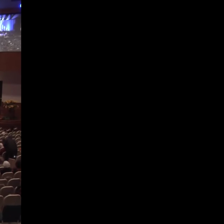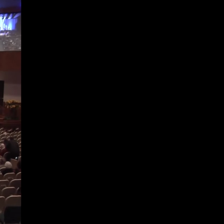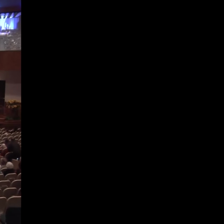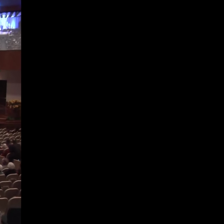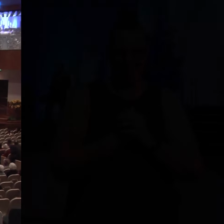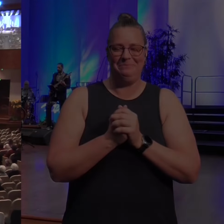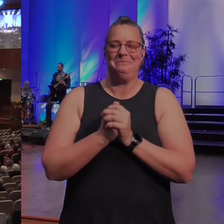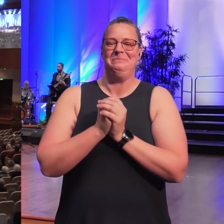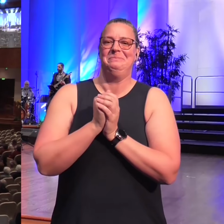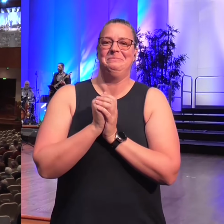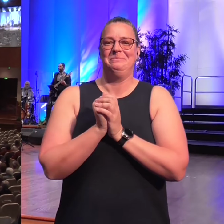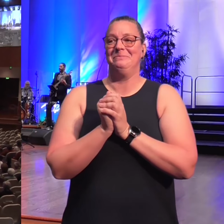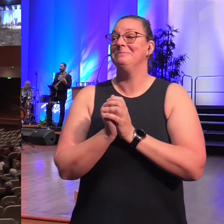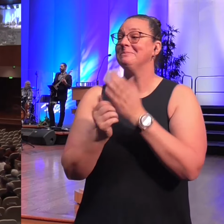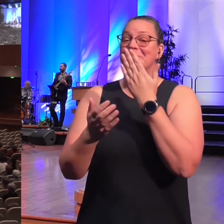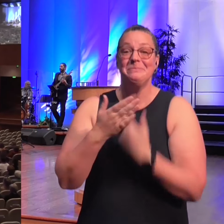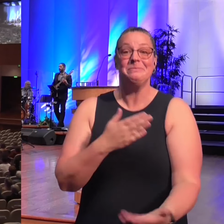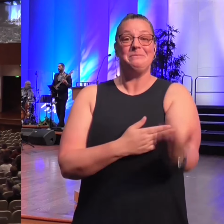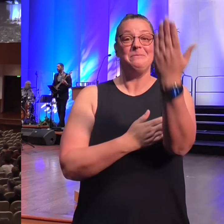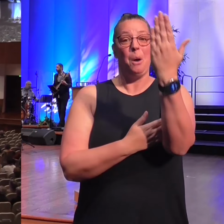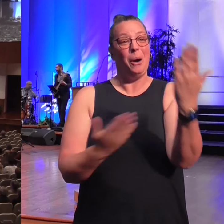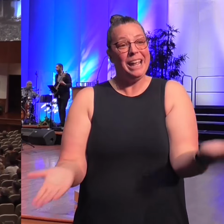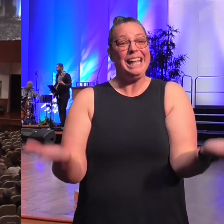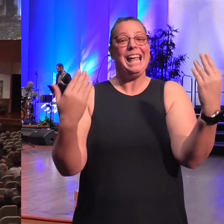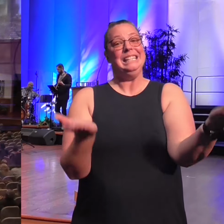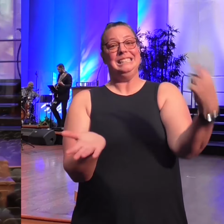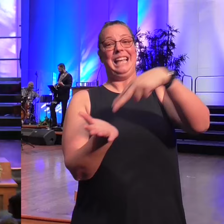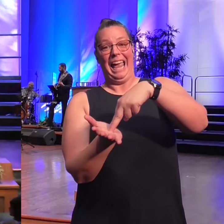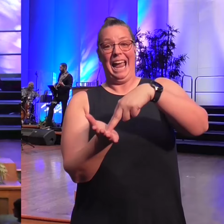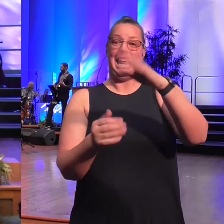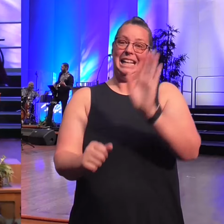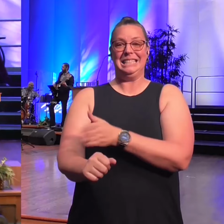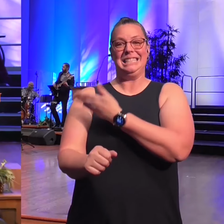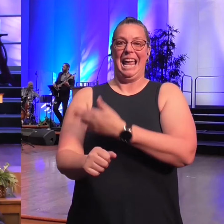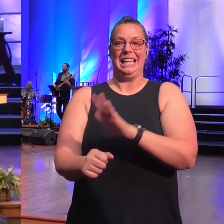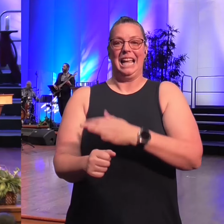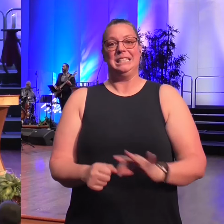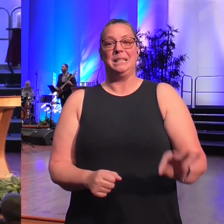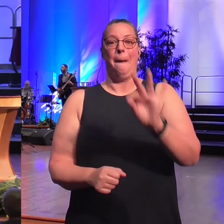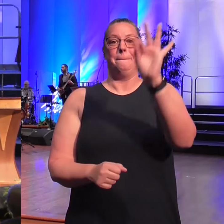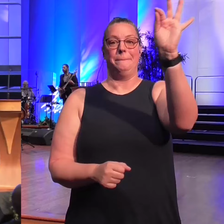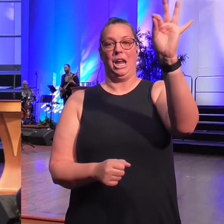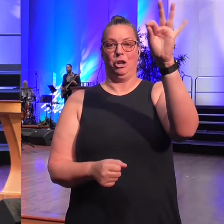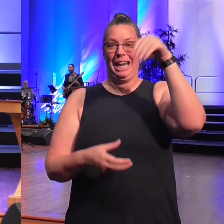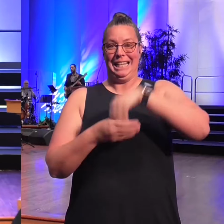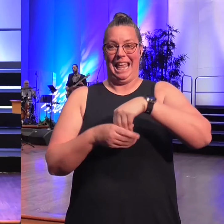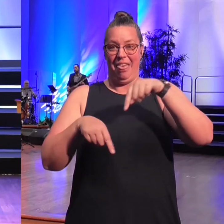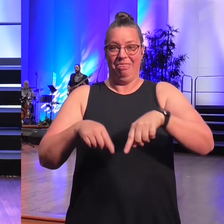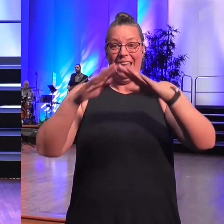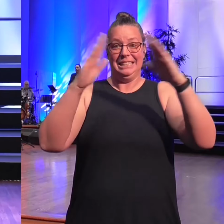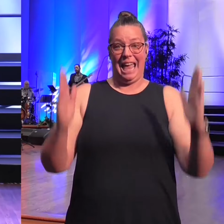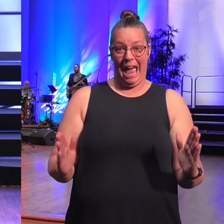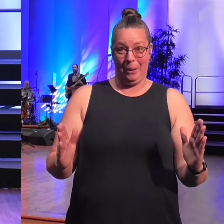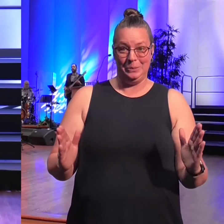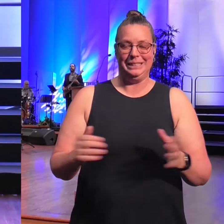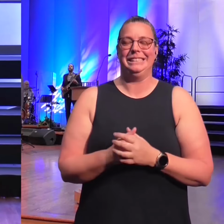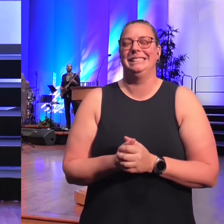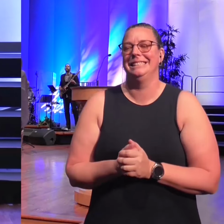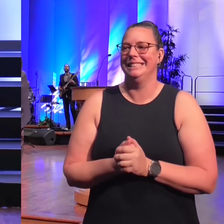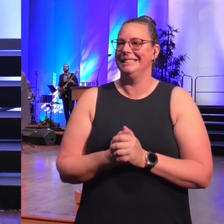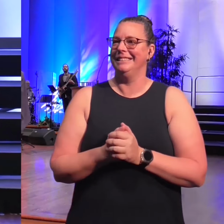Good morning, Mile High Church family. Stand if you are able. We're going to sing Spirit is in this house,